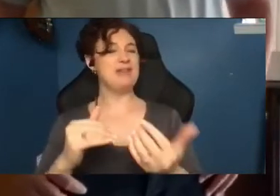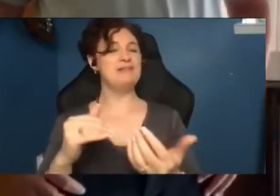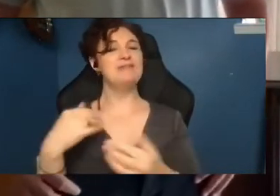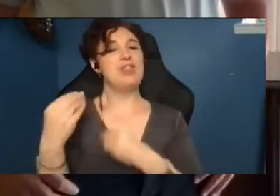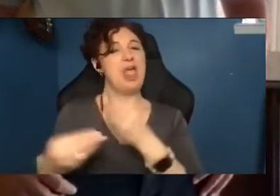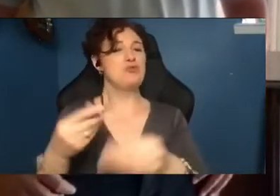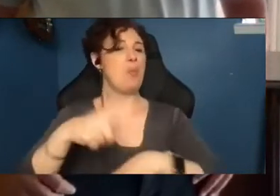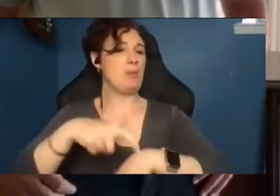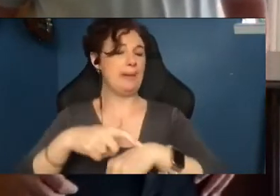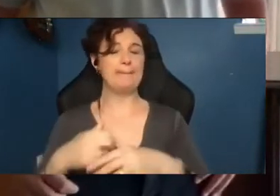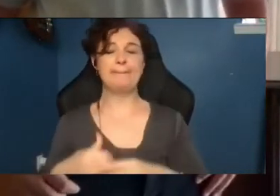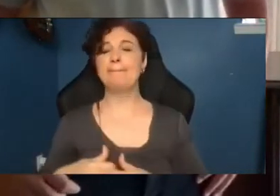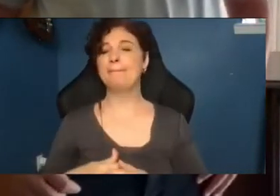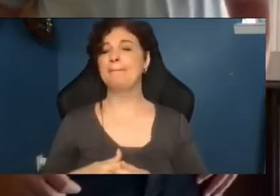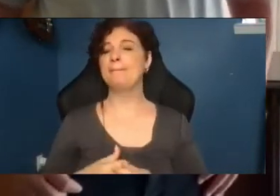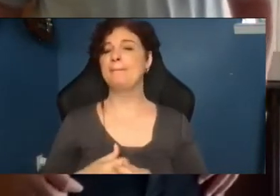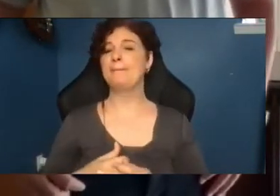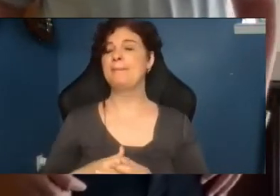period.